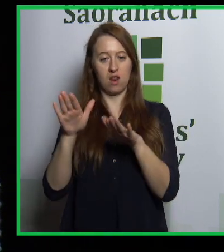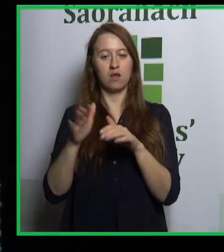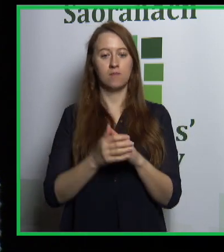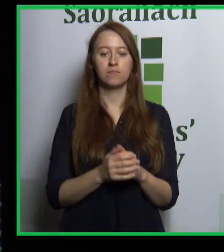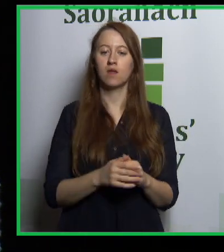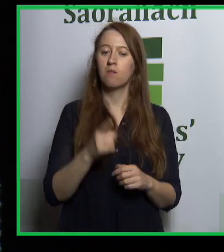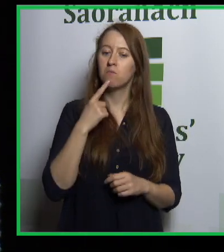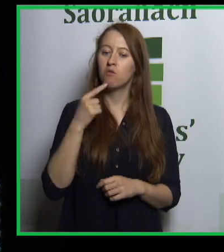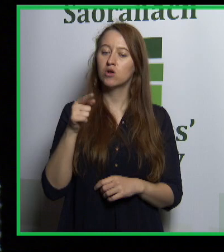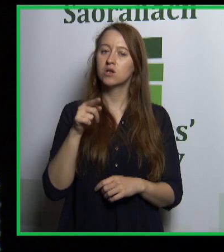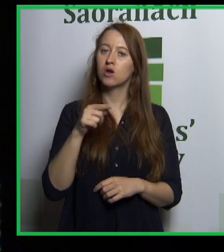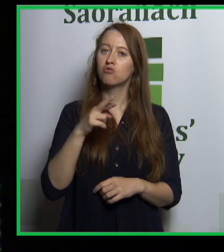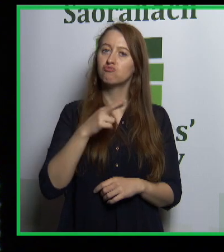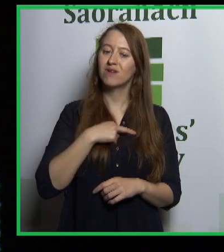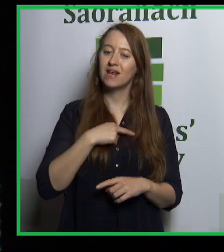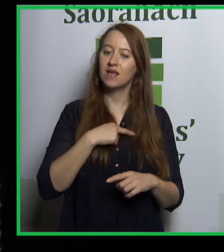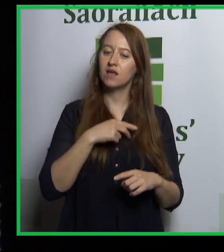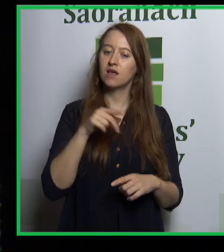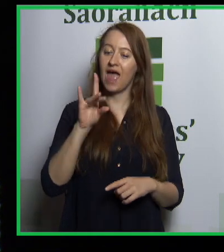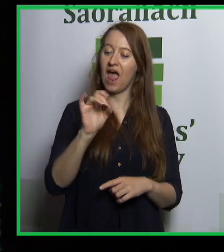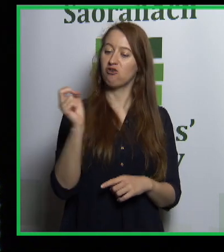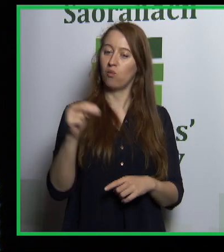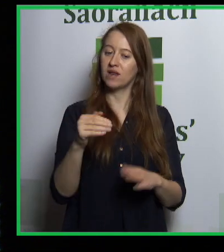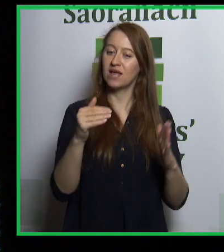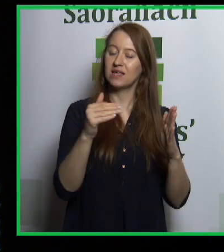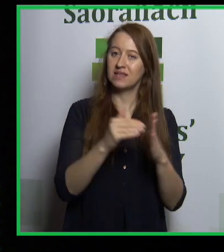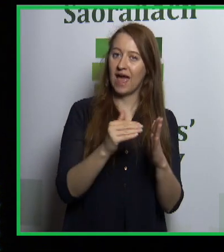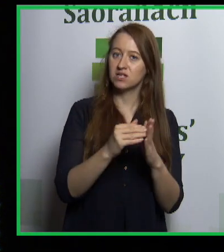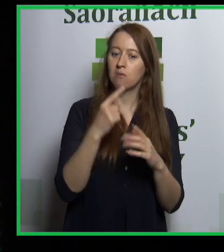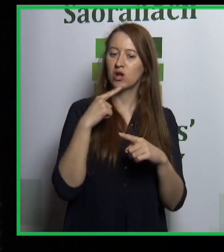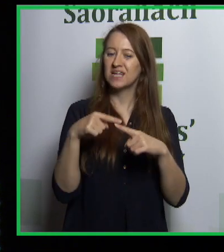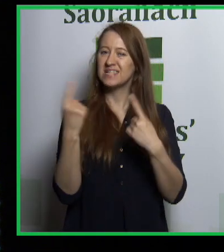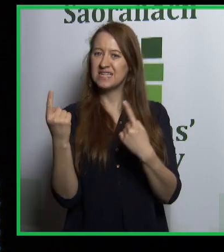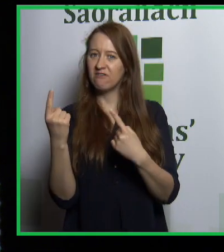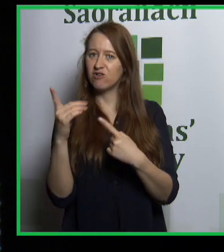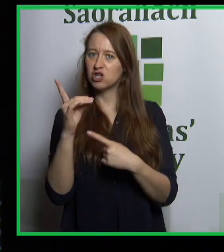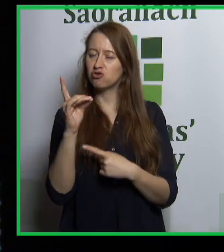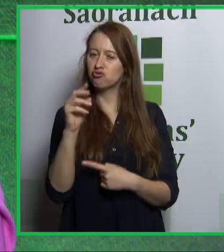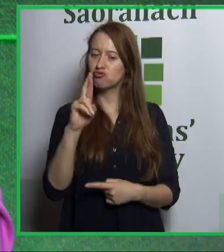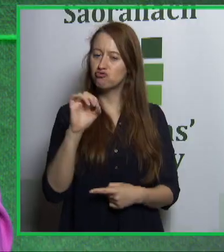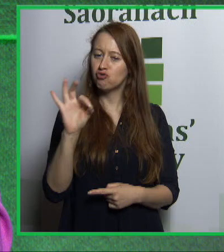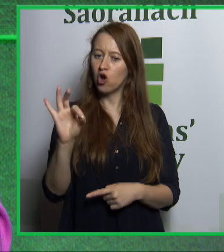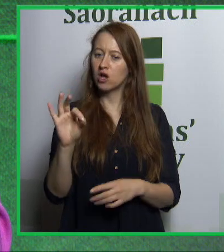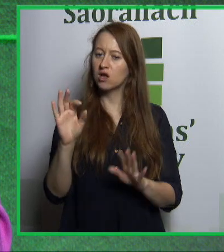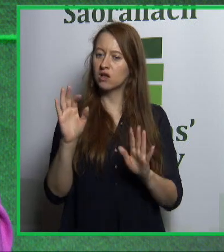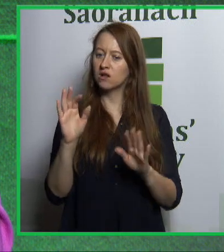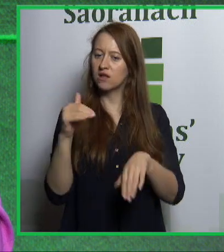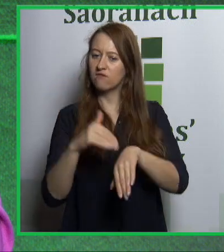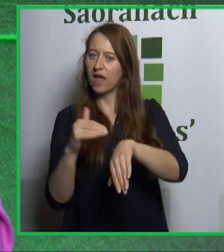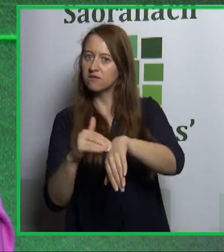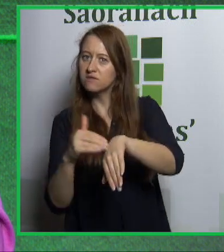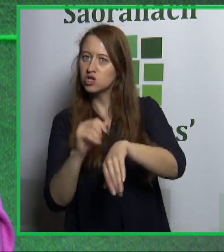it was a different drug that nearly sent you under. What was that? It was the crack